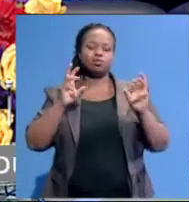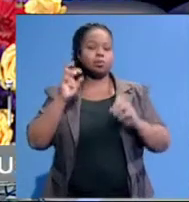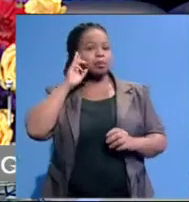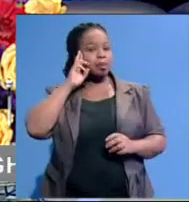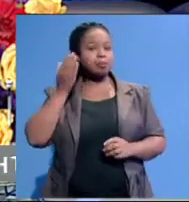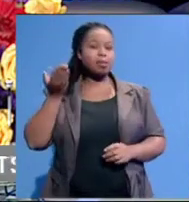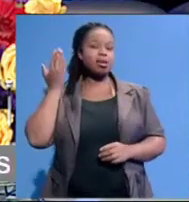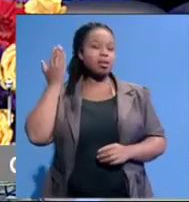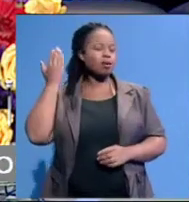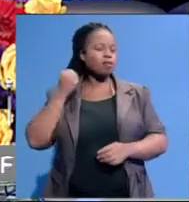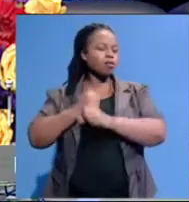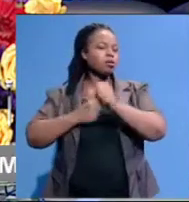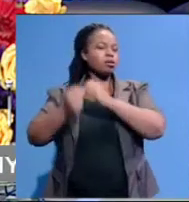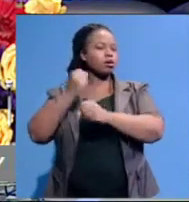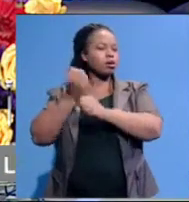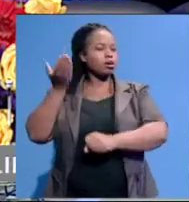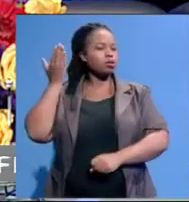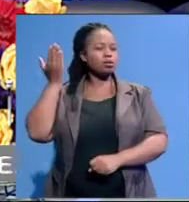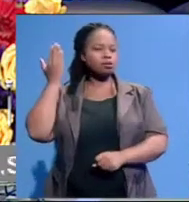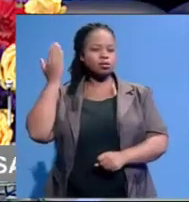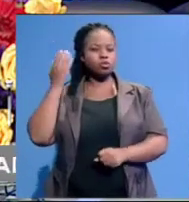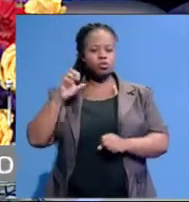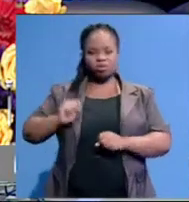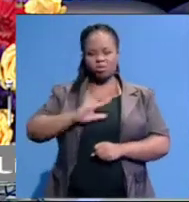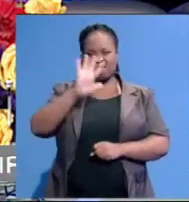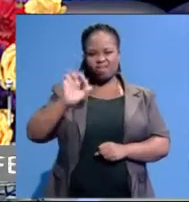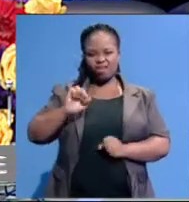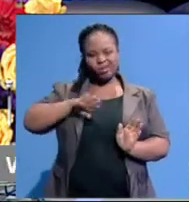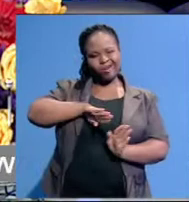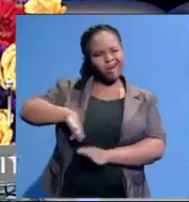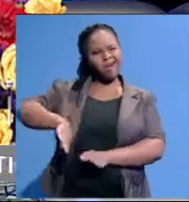for many decades, South Africa was isolated